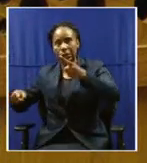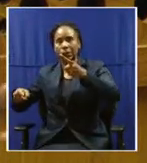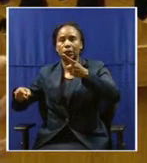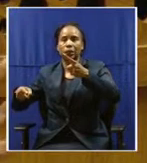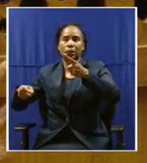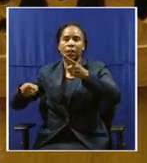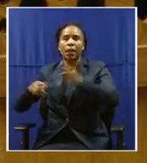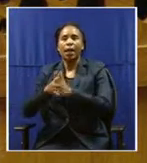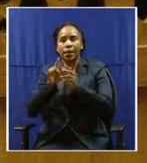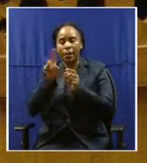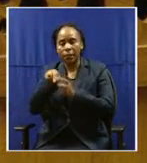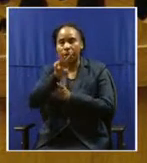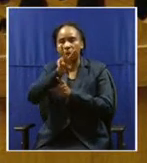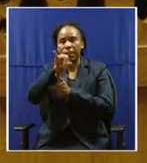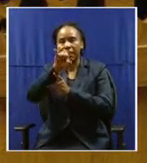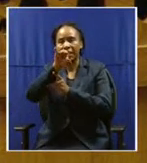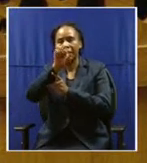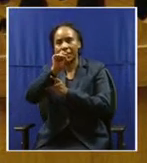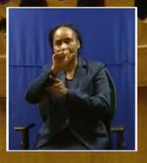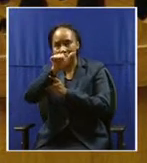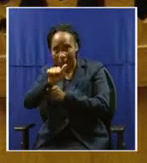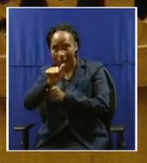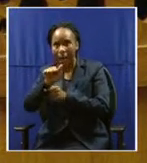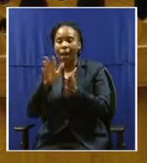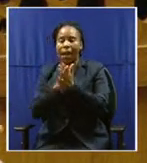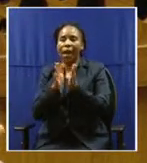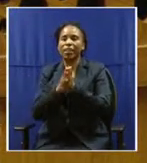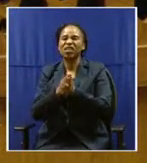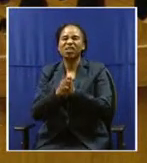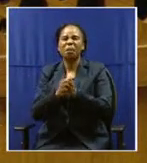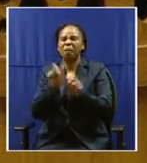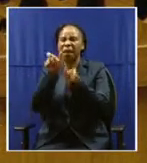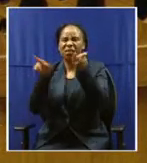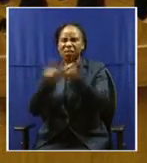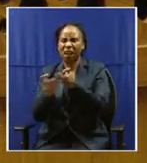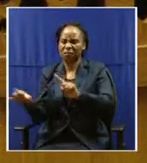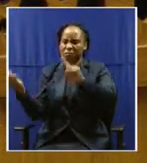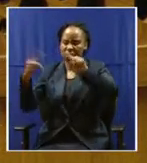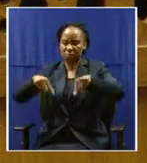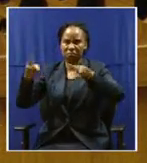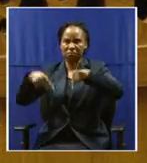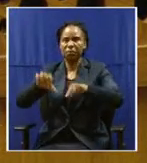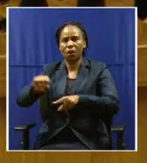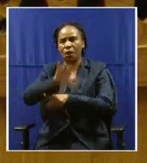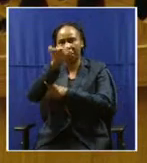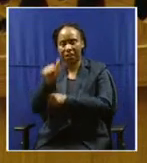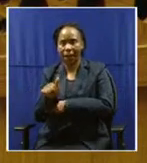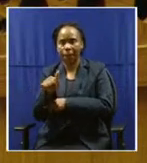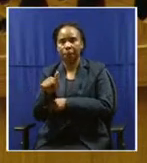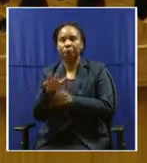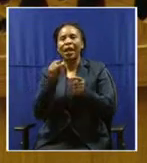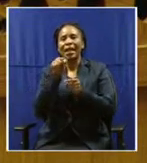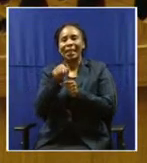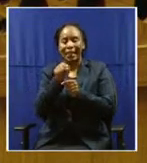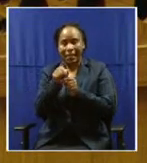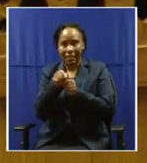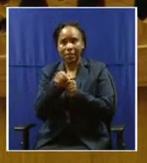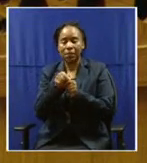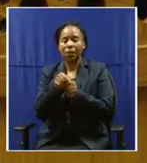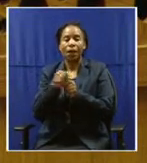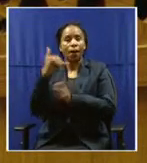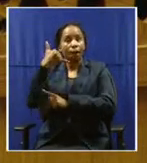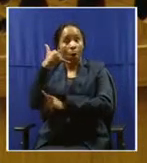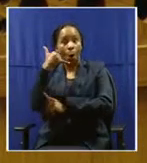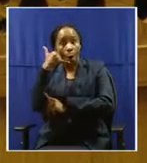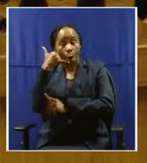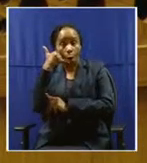our visa and immigration regime. The completion of digital migration is vital to our ability